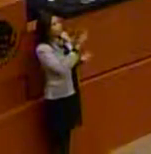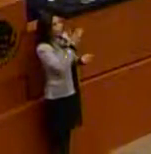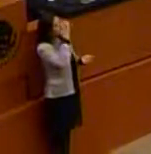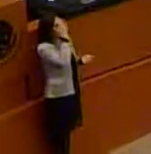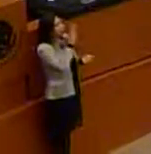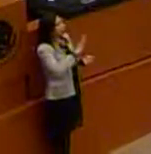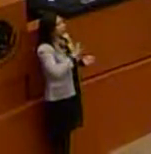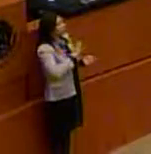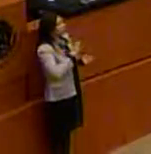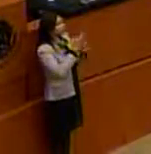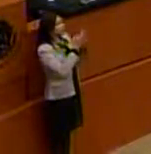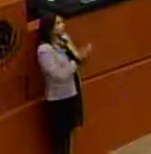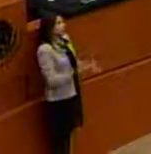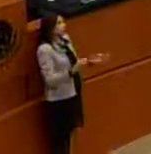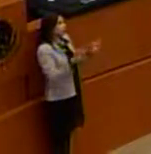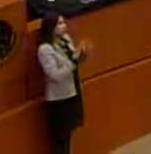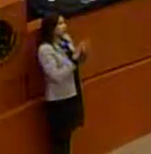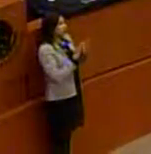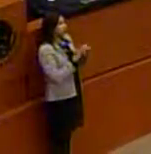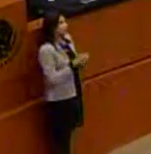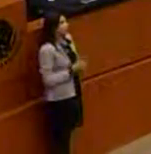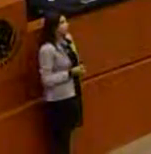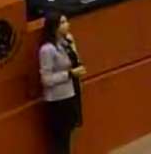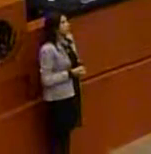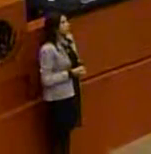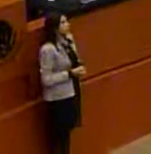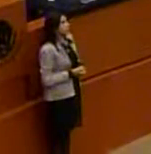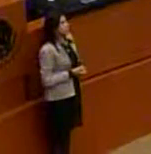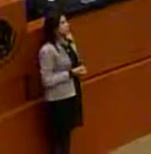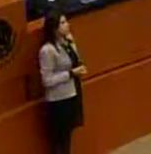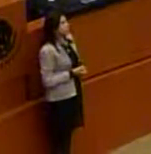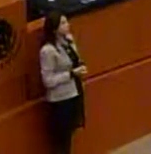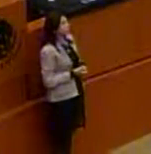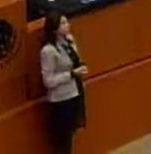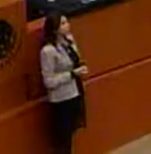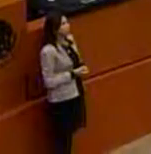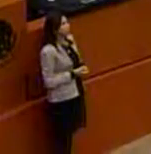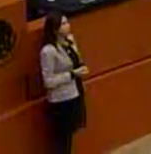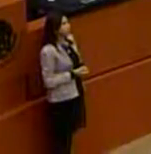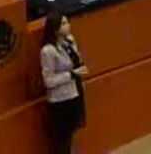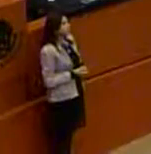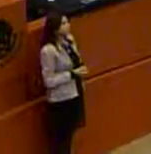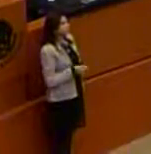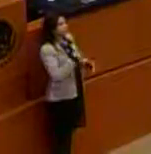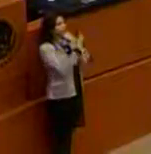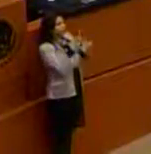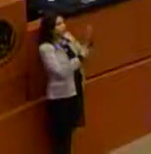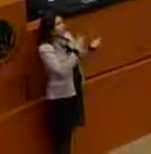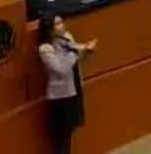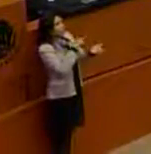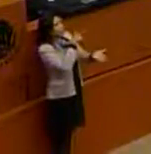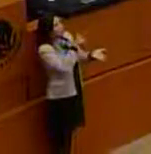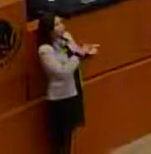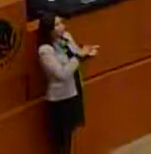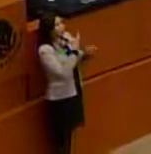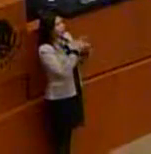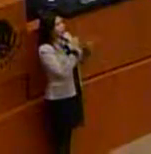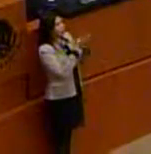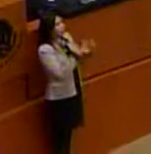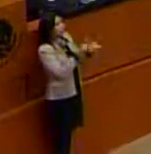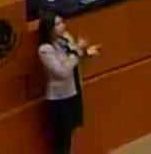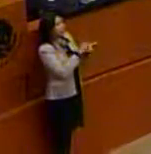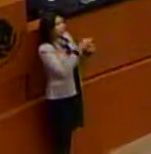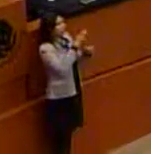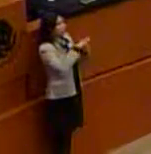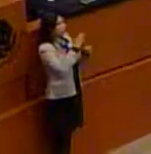the importance of our democratic legislative procedures. And that actually explains